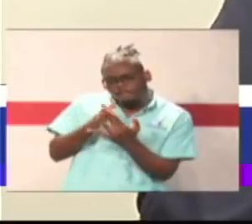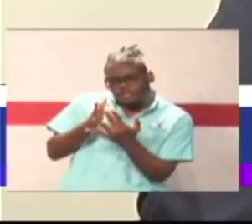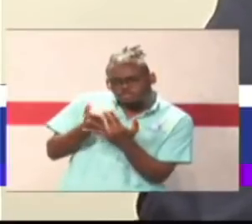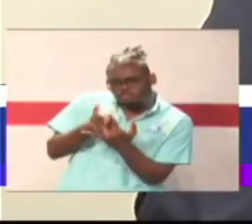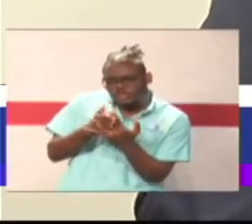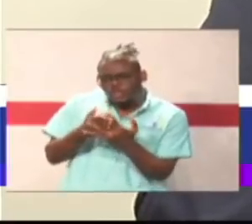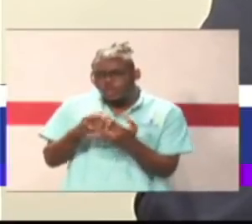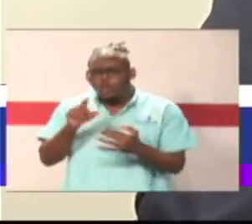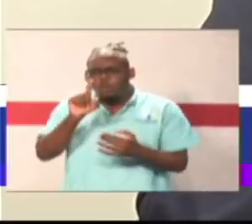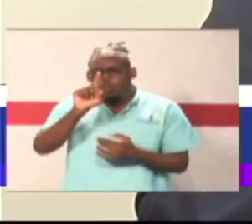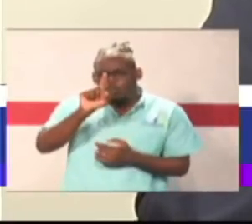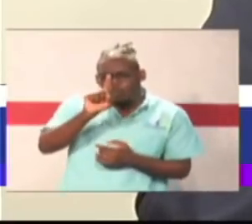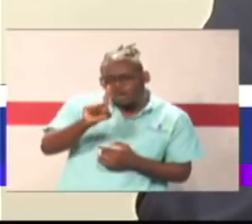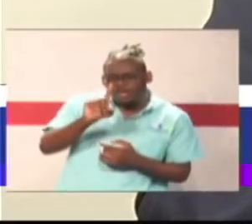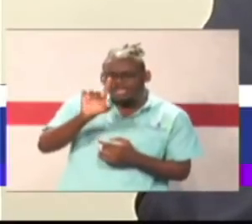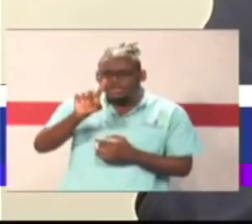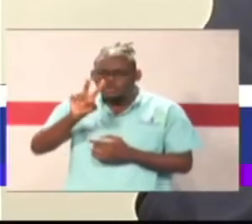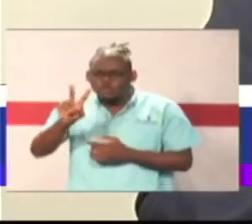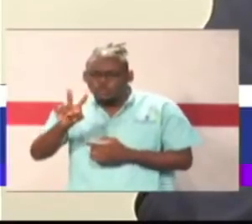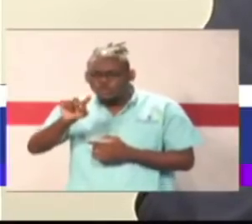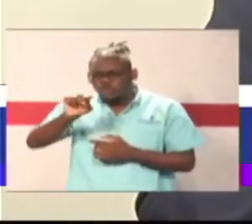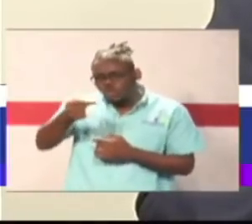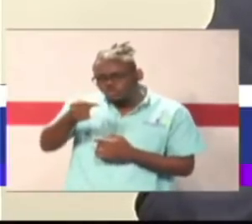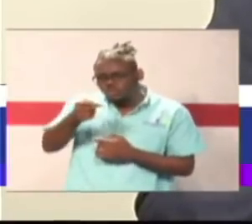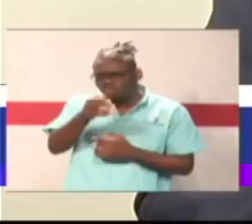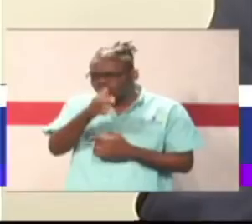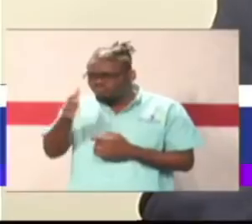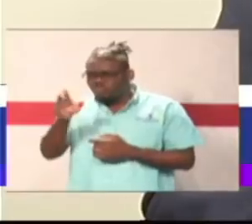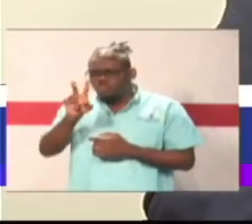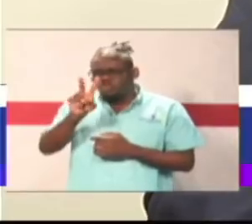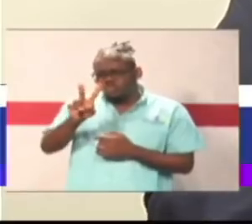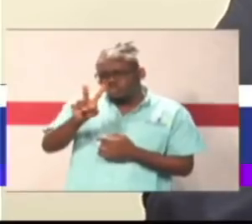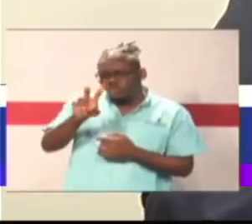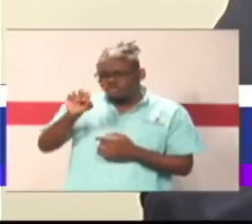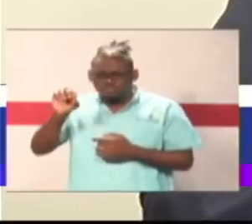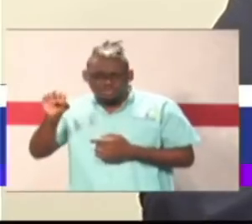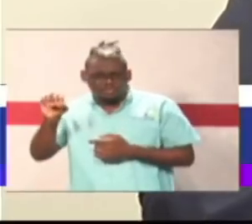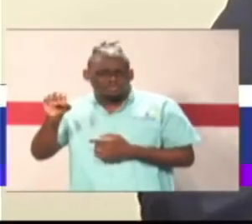to 280,000 persons with diabetes.